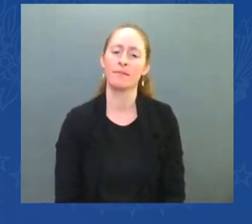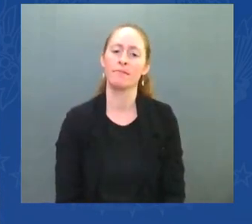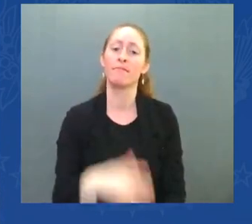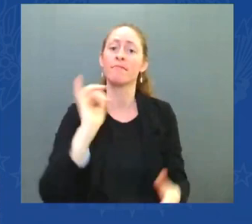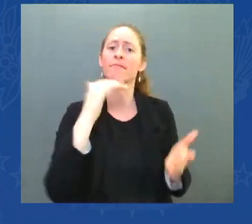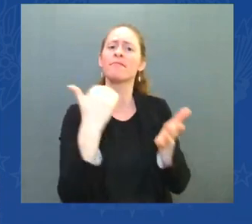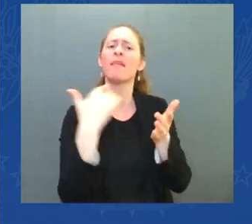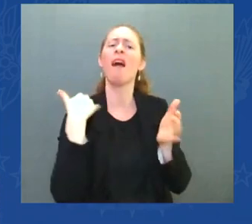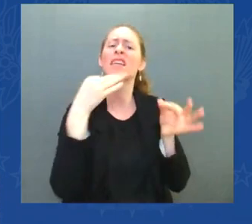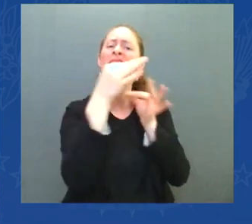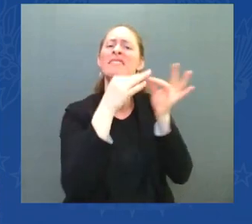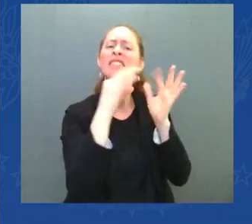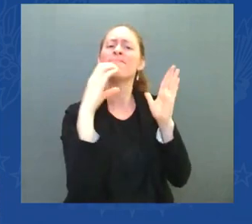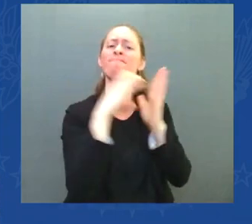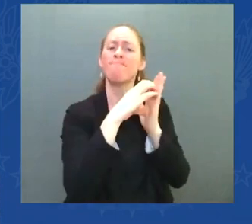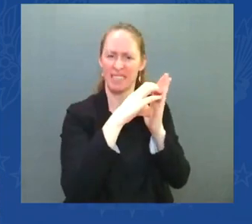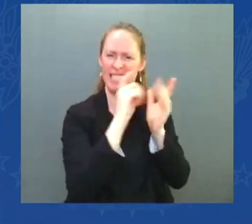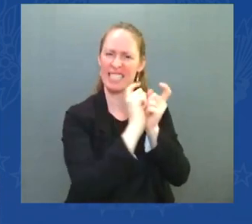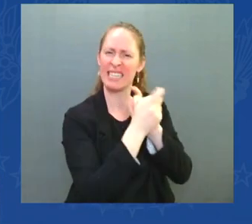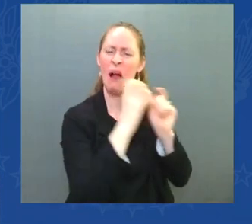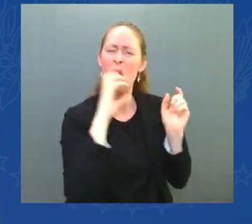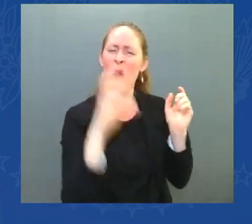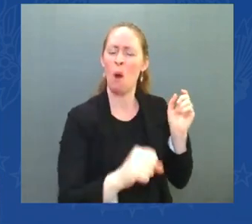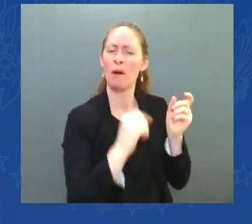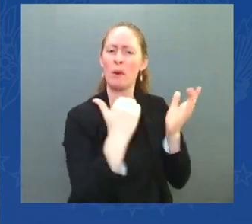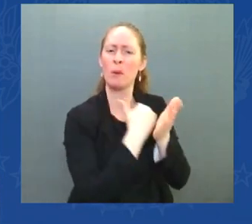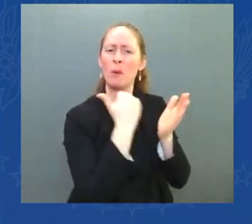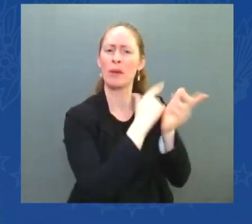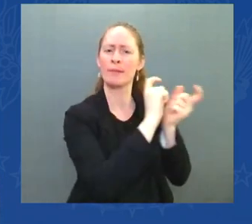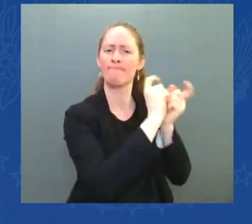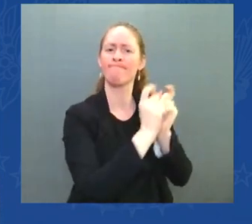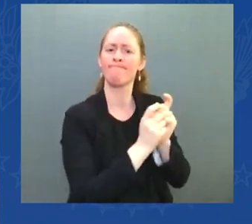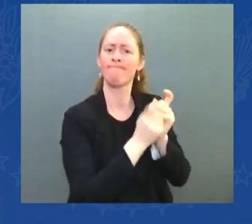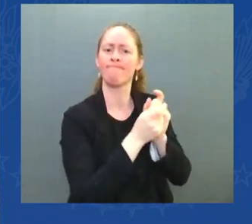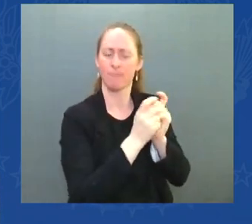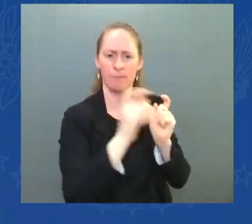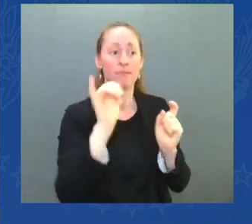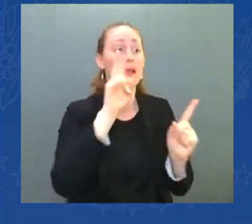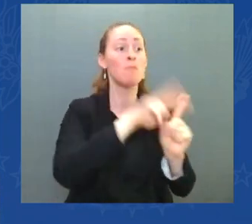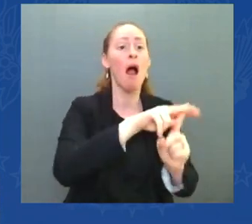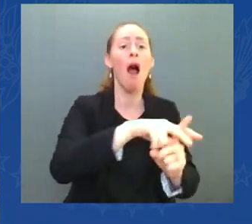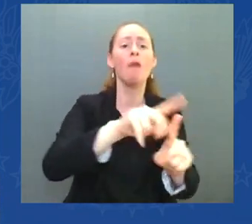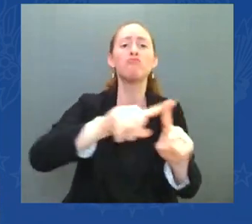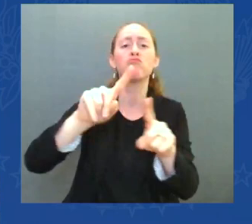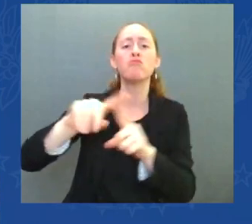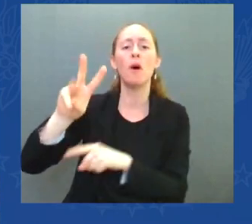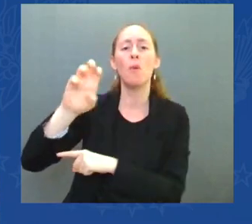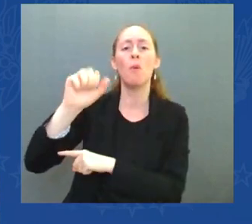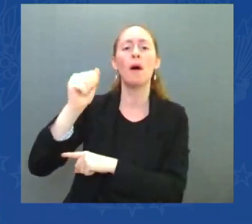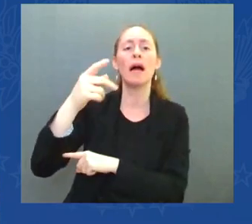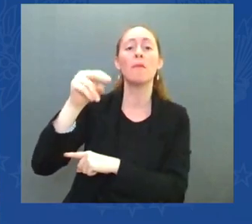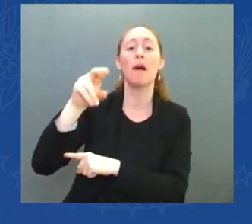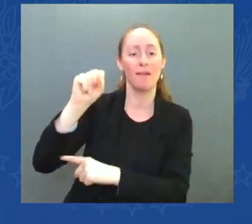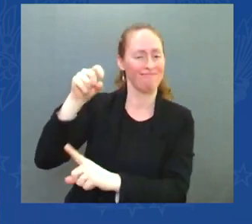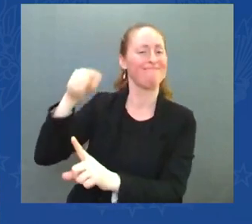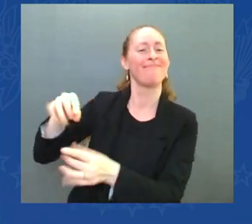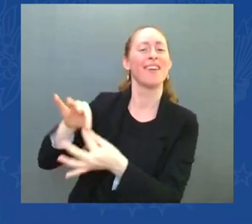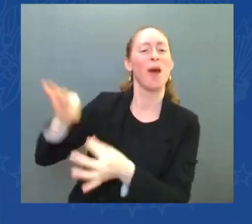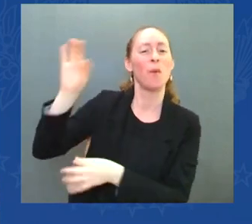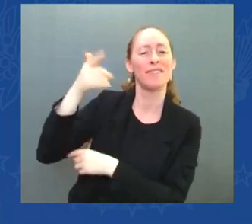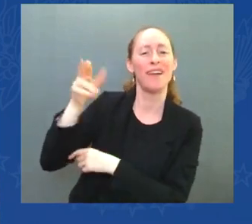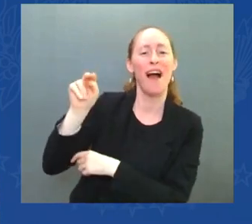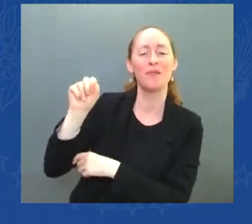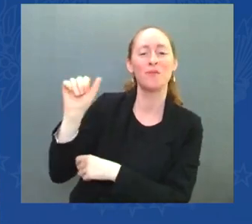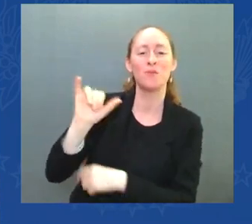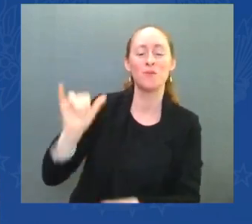ghost guns, requiring gun dealers to run background checks on kits containing parts that can readily